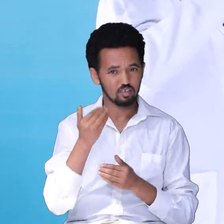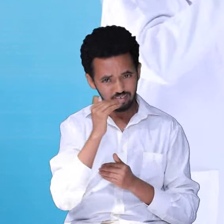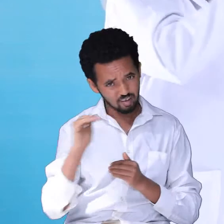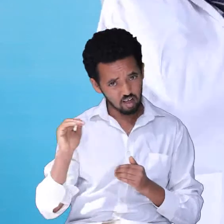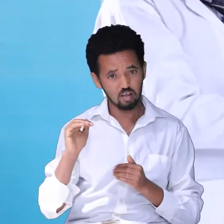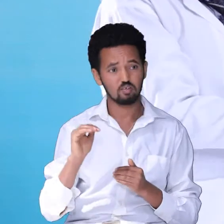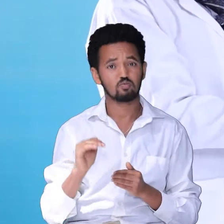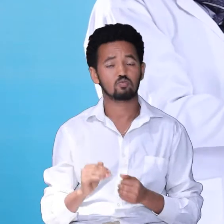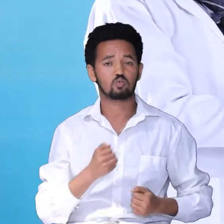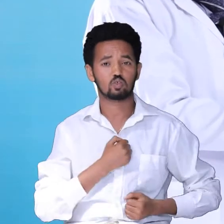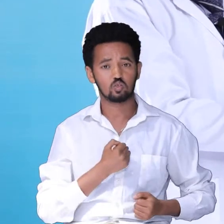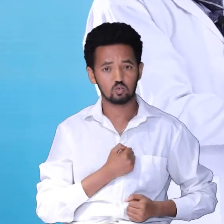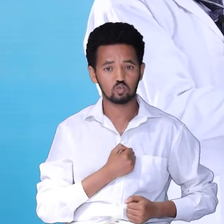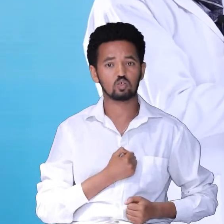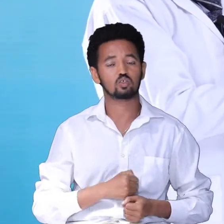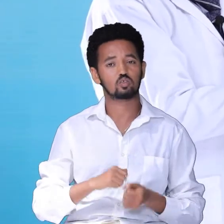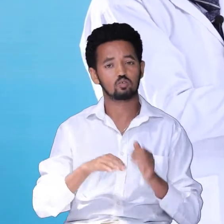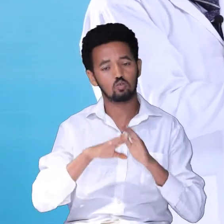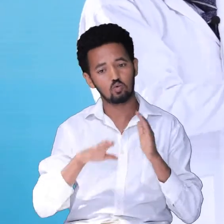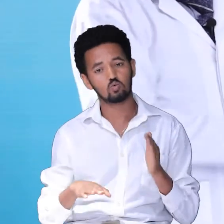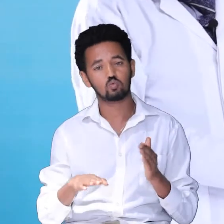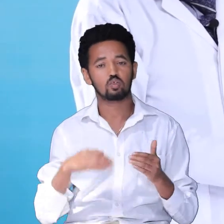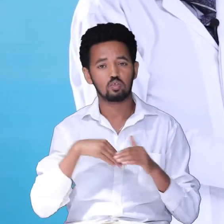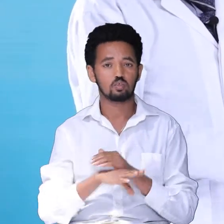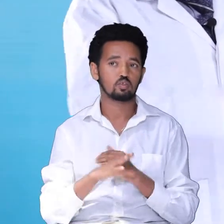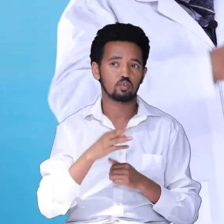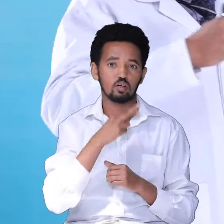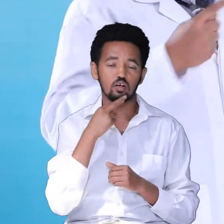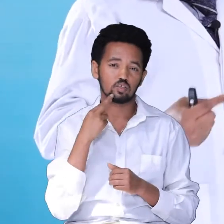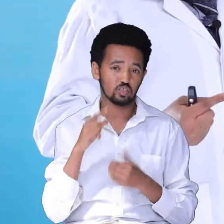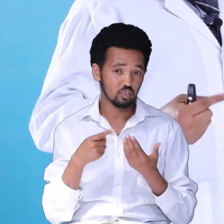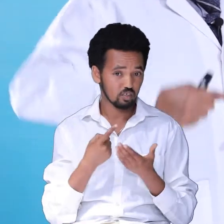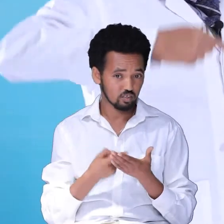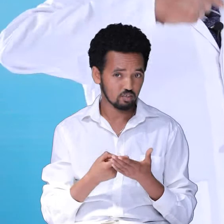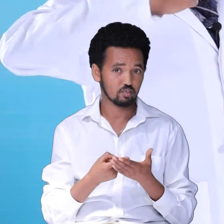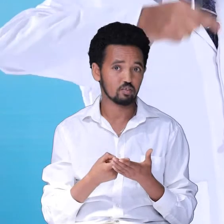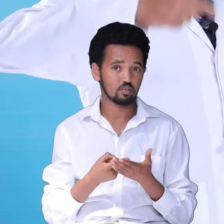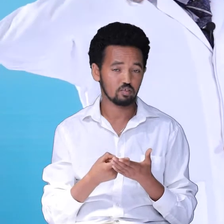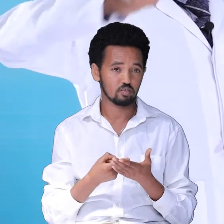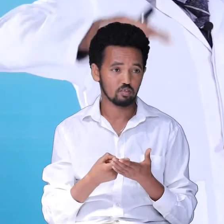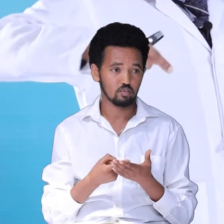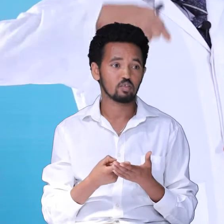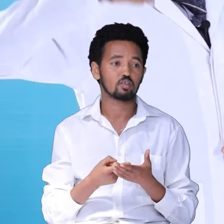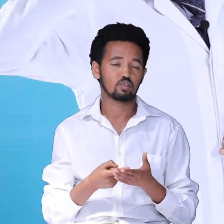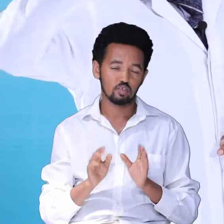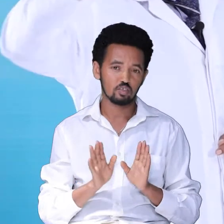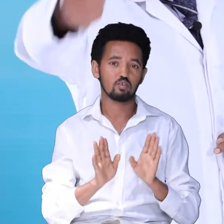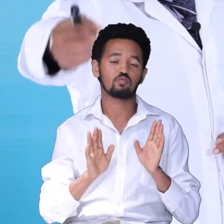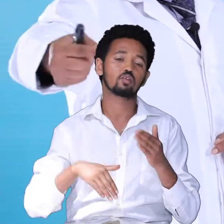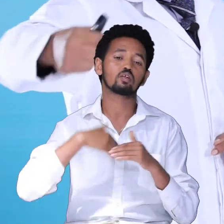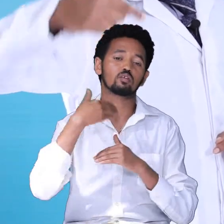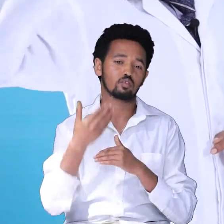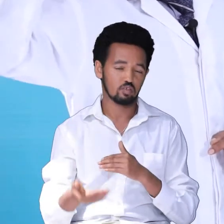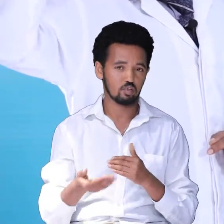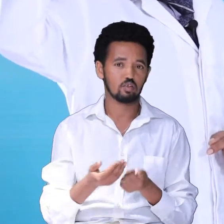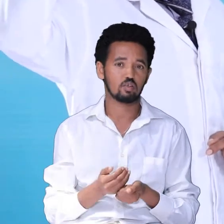his soldiers lose in Russia. This led to the disaster defeat in the next